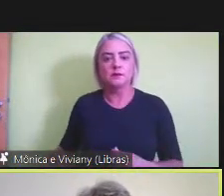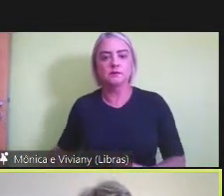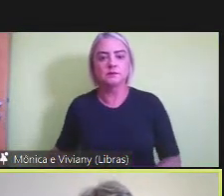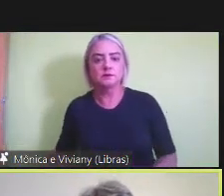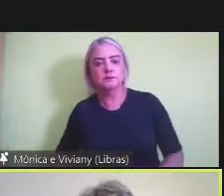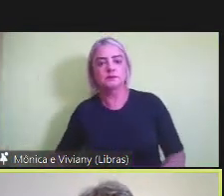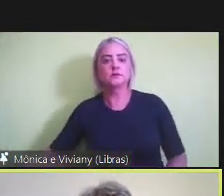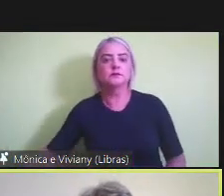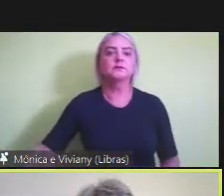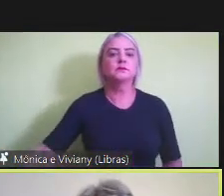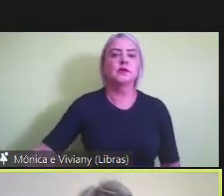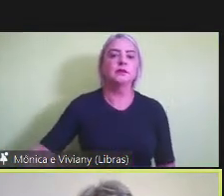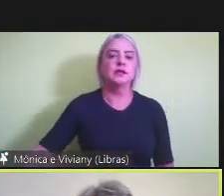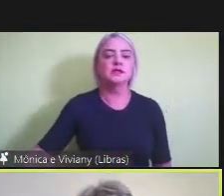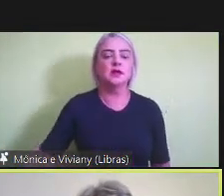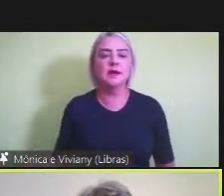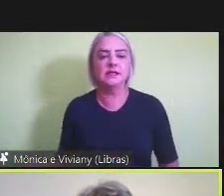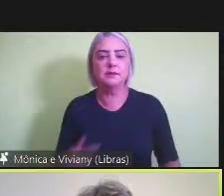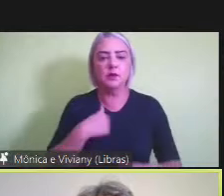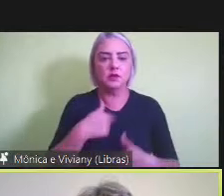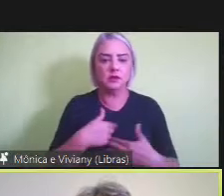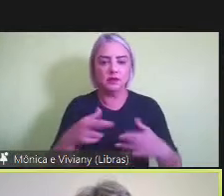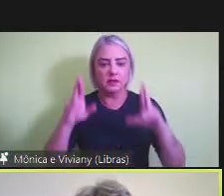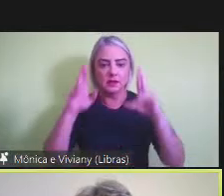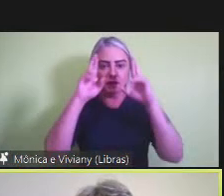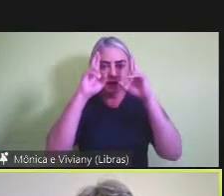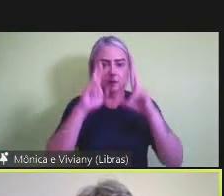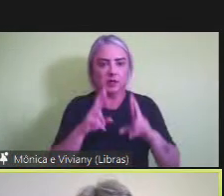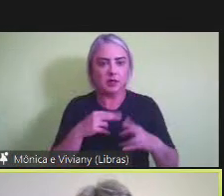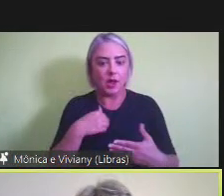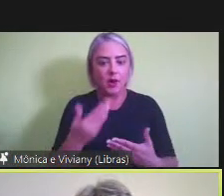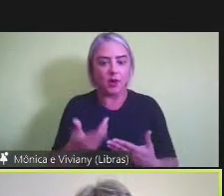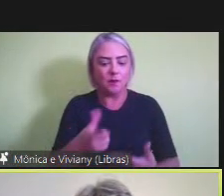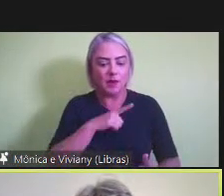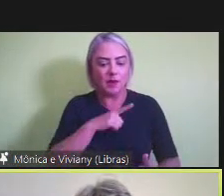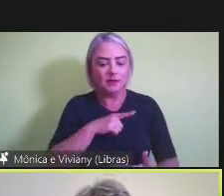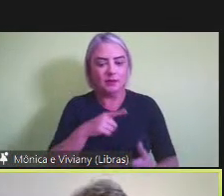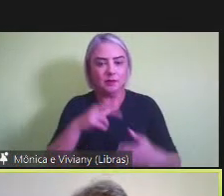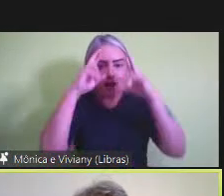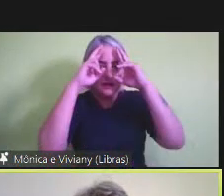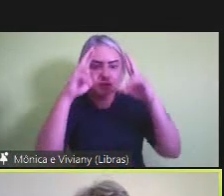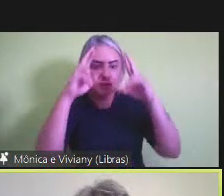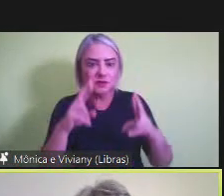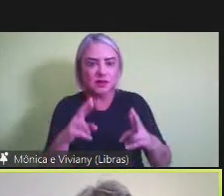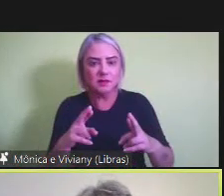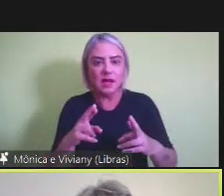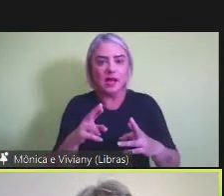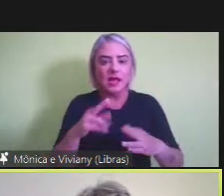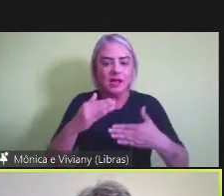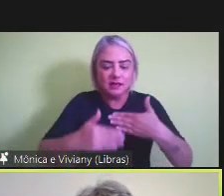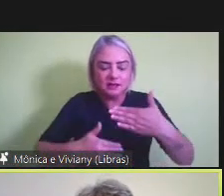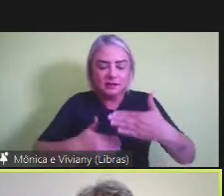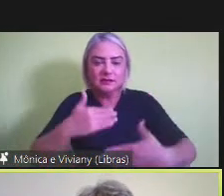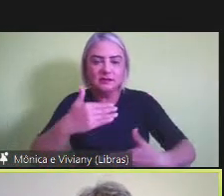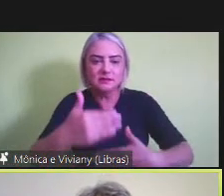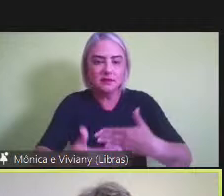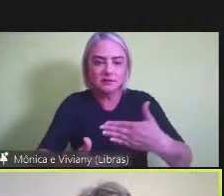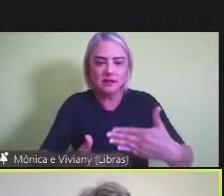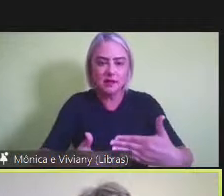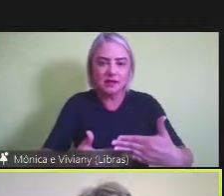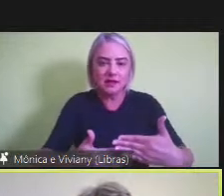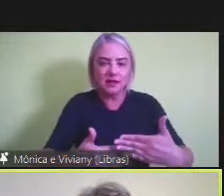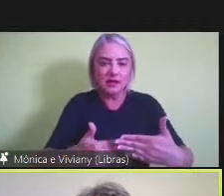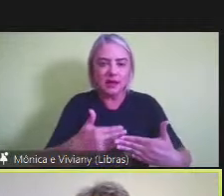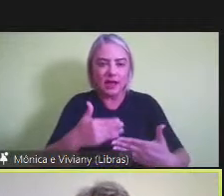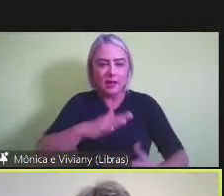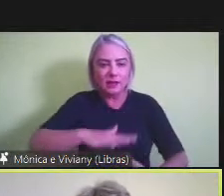services, because it's a situation in which we have more responsibility with the